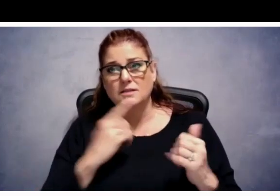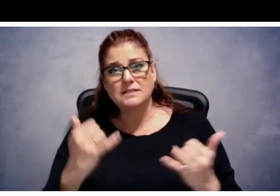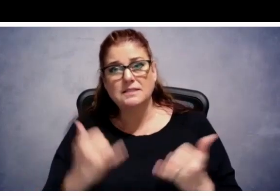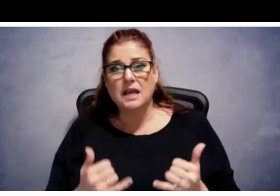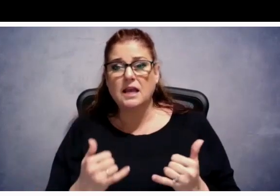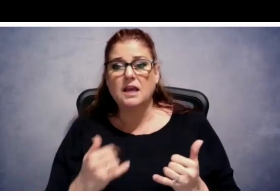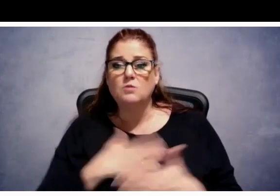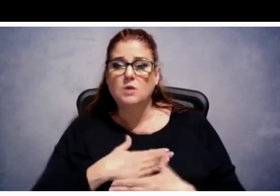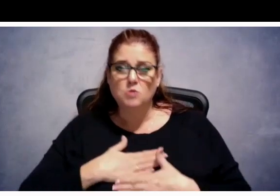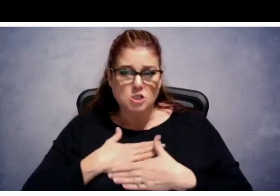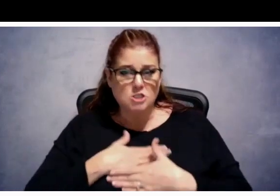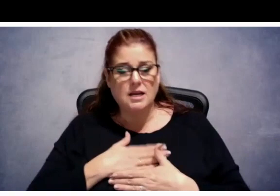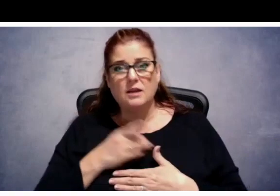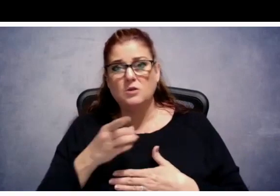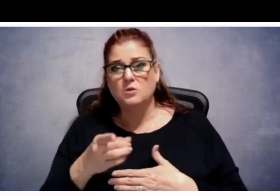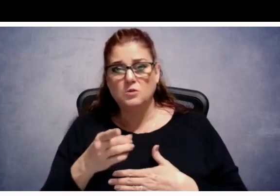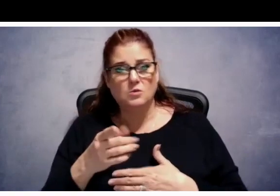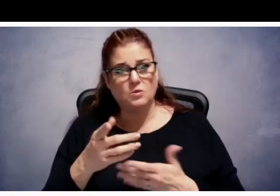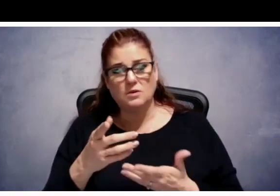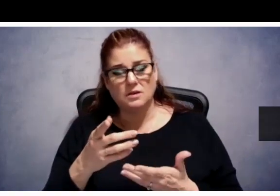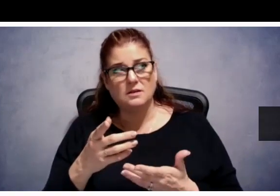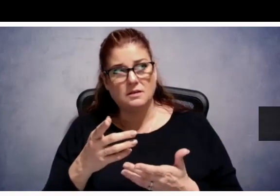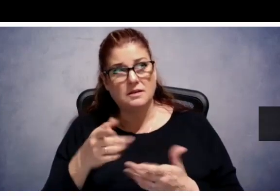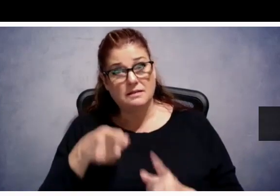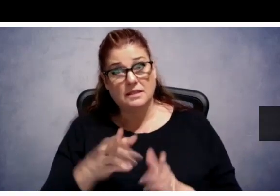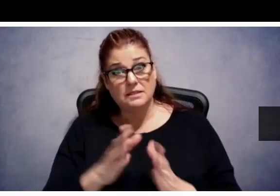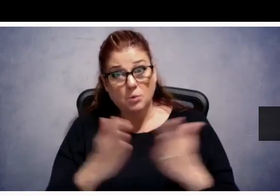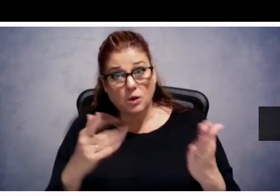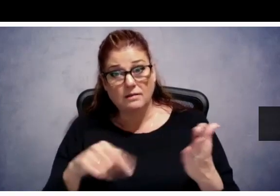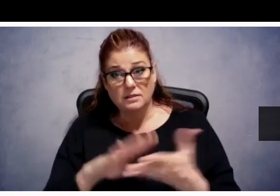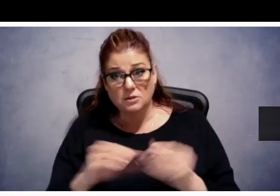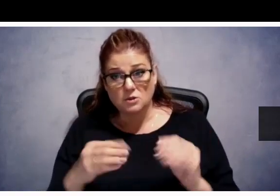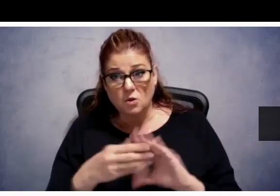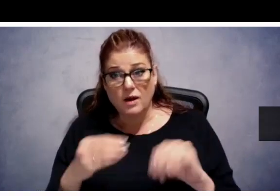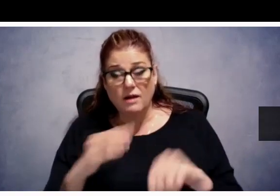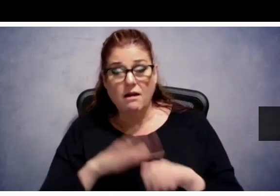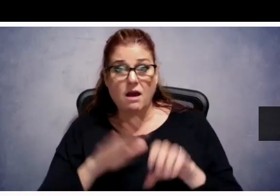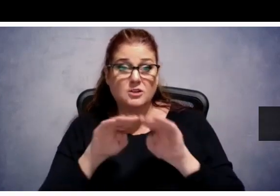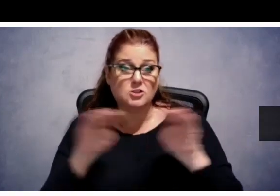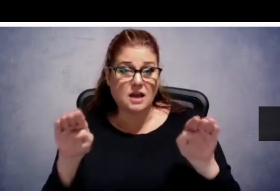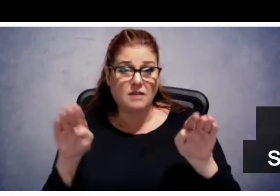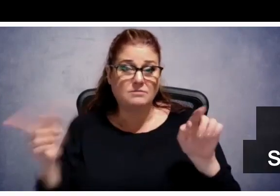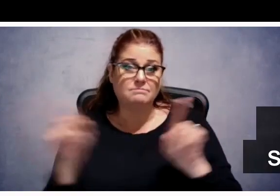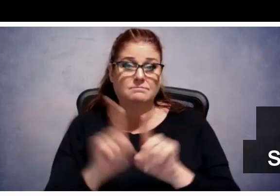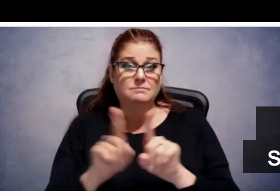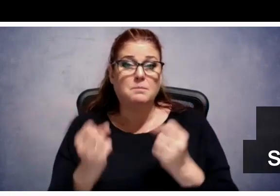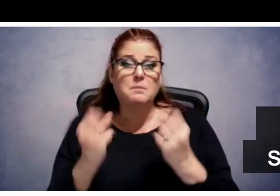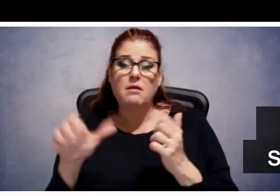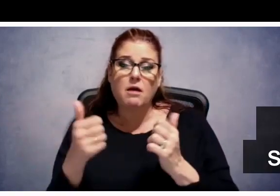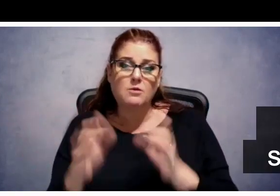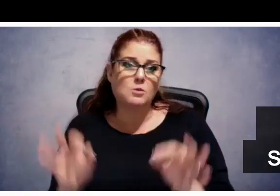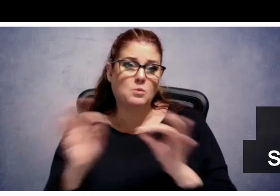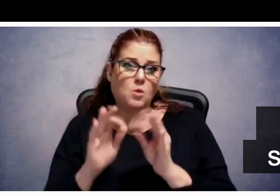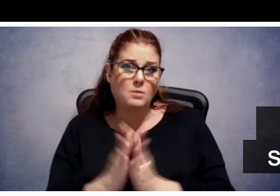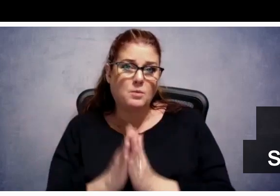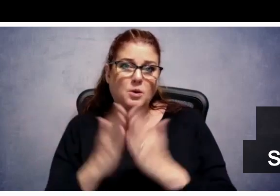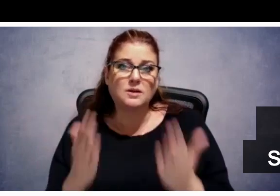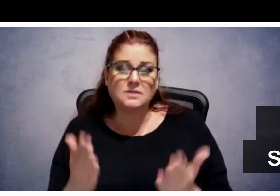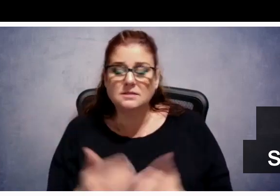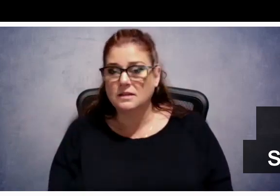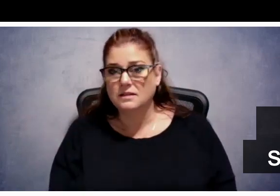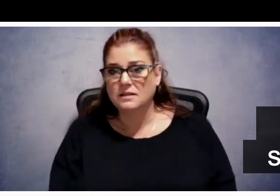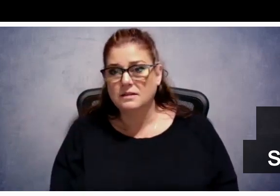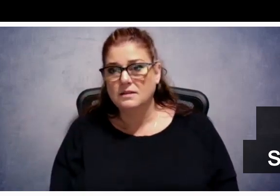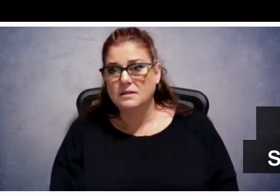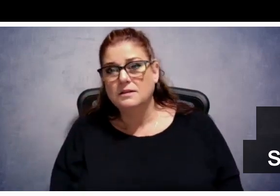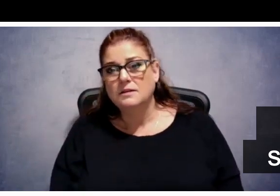truly appreciate you putting this book and this story on the shelf next to so many other important ones, so